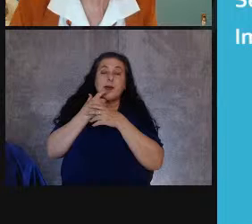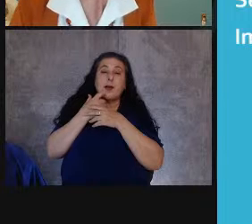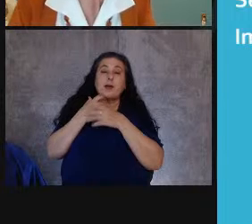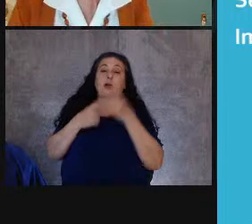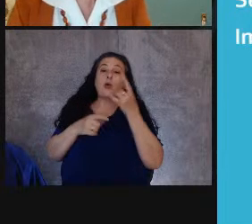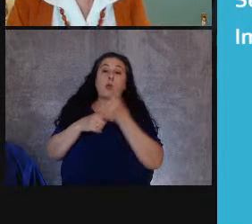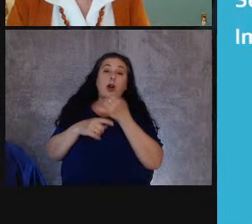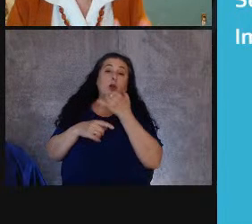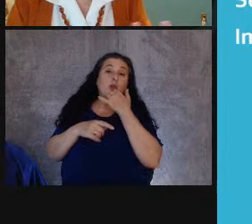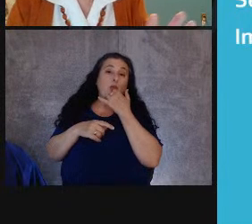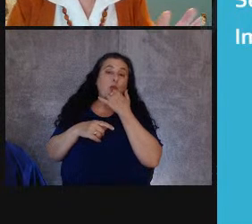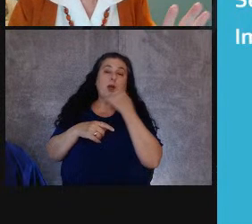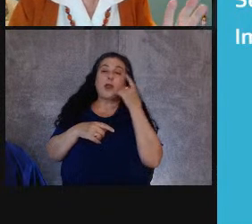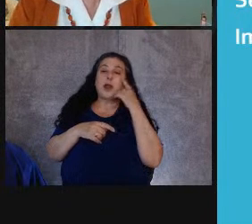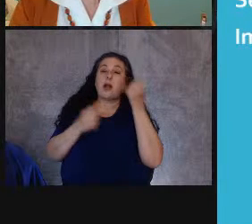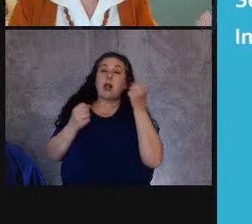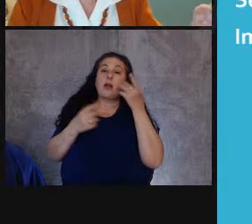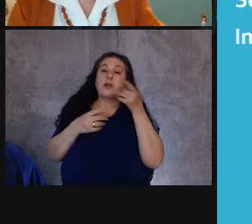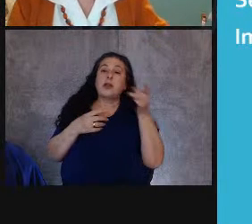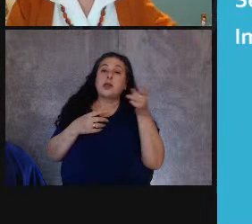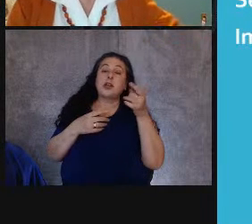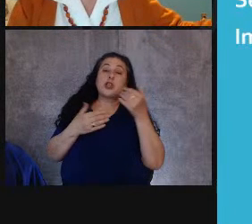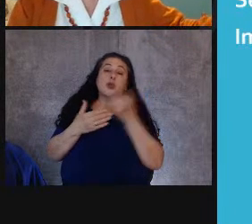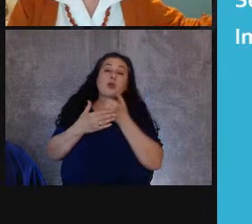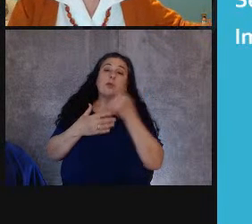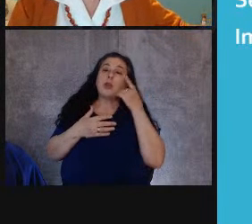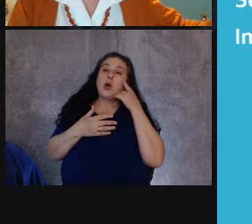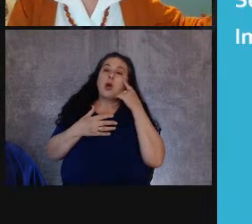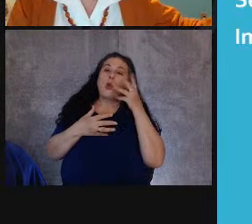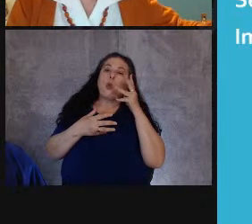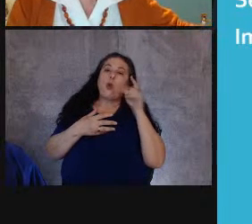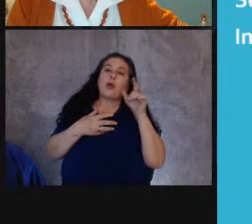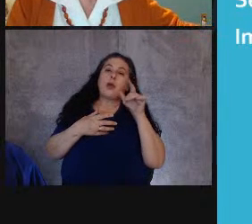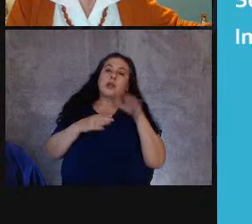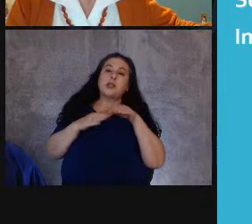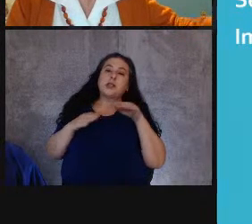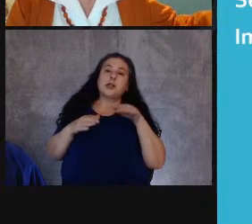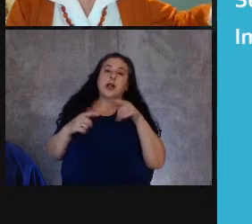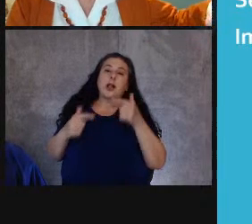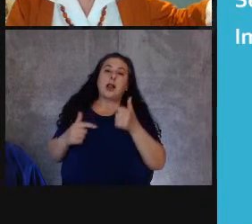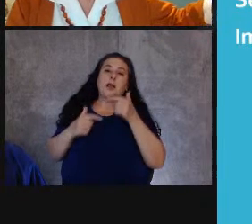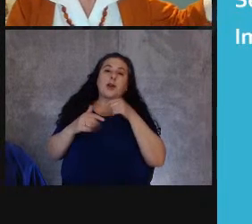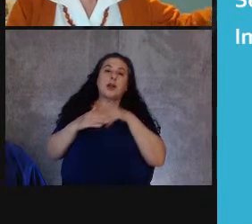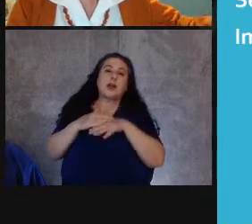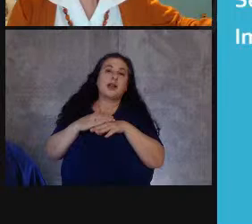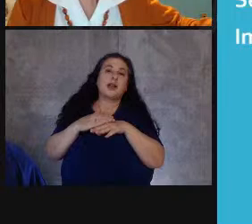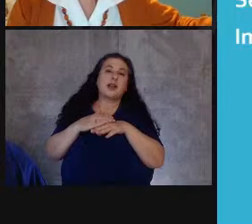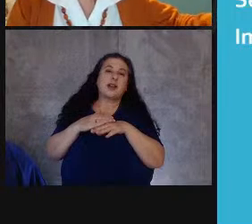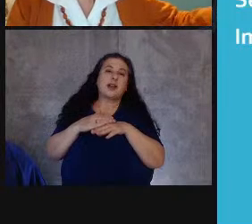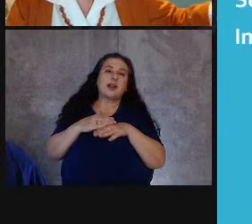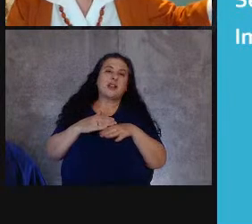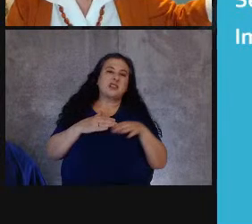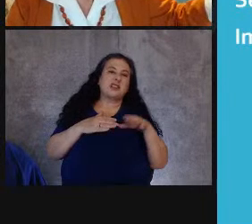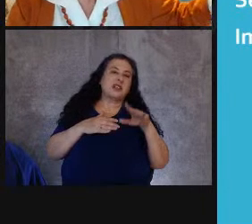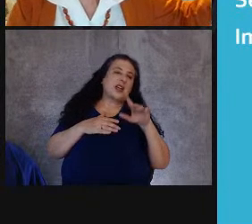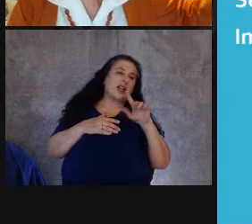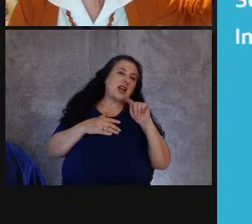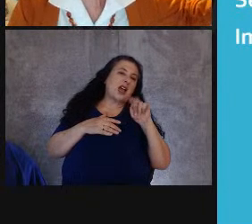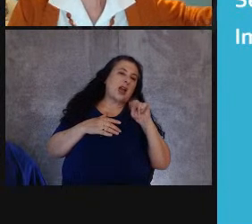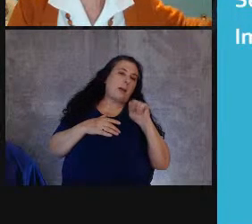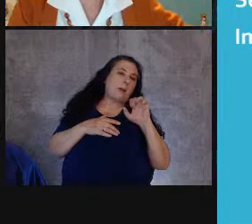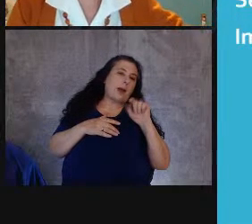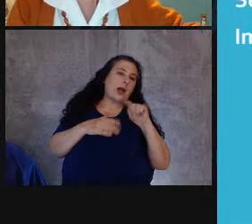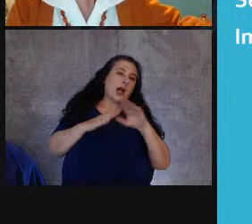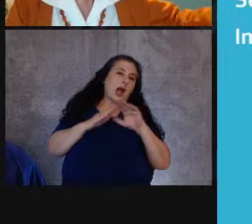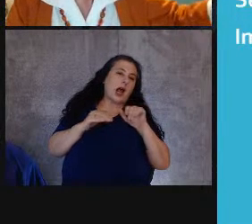Rightly or wrongly, I think a lot of these reformers thought, well, these children are living in kind of, tenement houses where there's